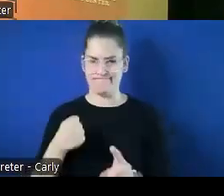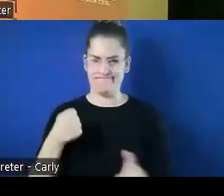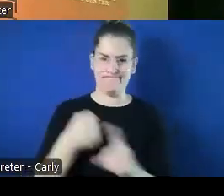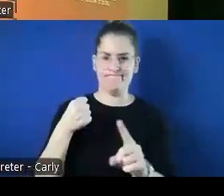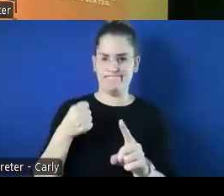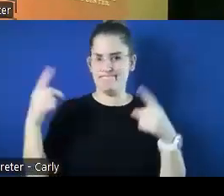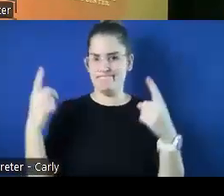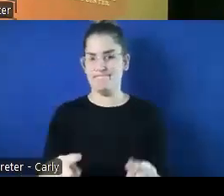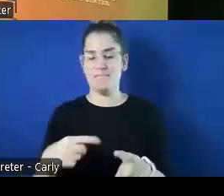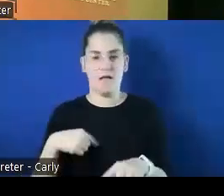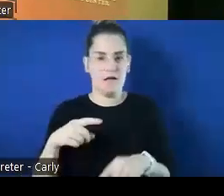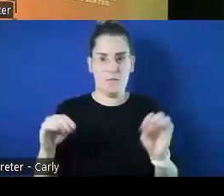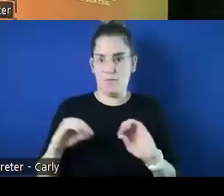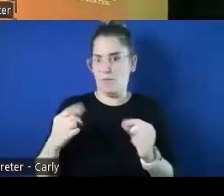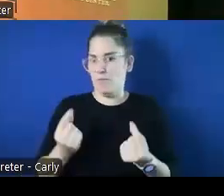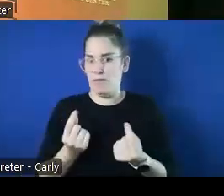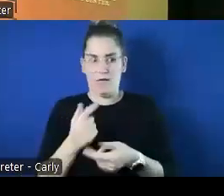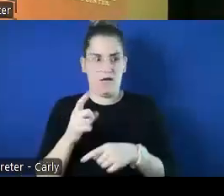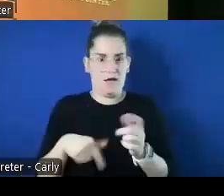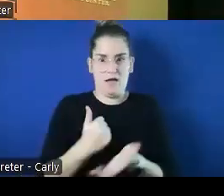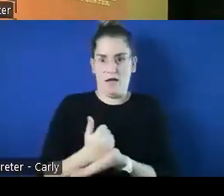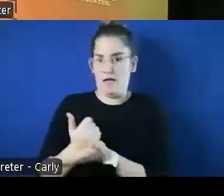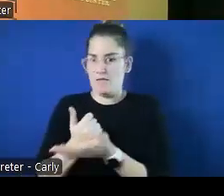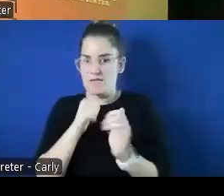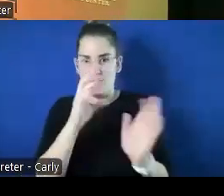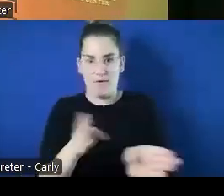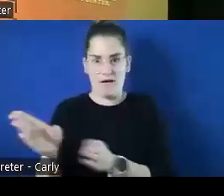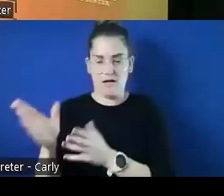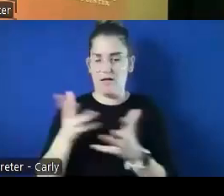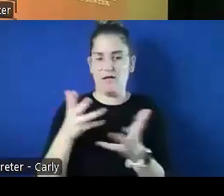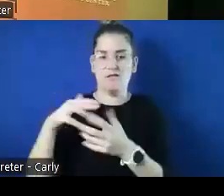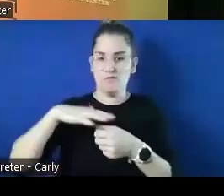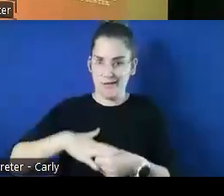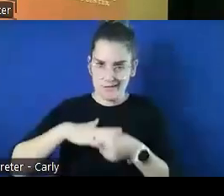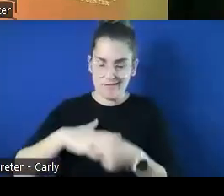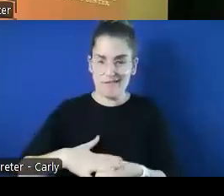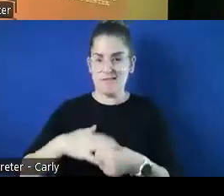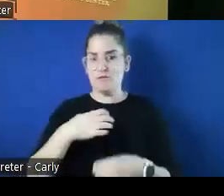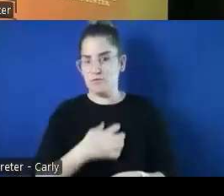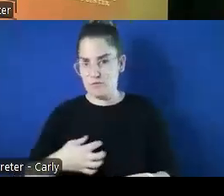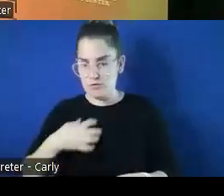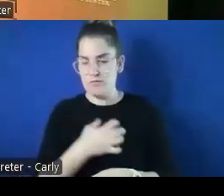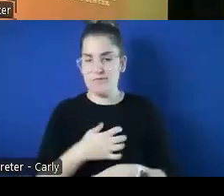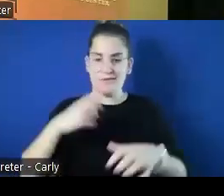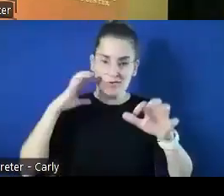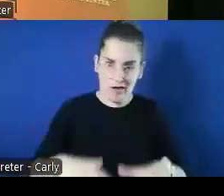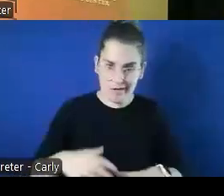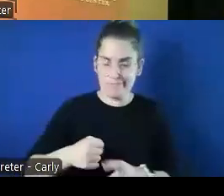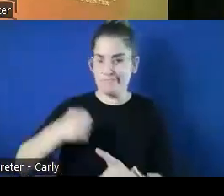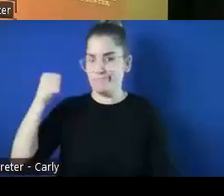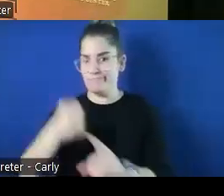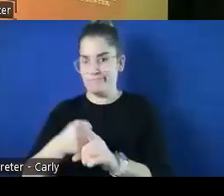felt helpless and unprepared. That is distressing, stressing, disturbing, shocking, sudden, and